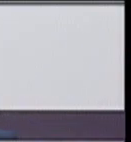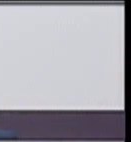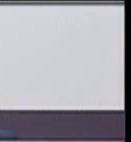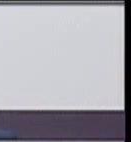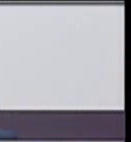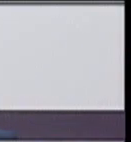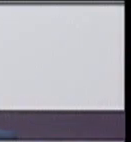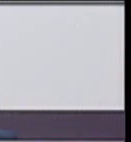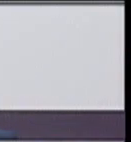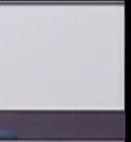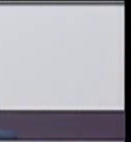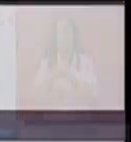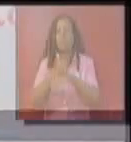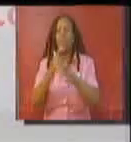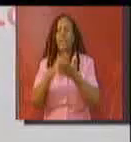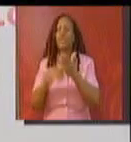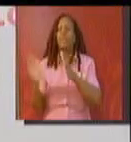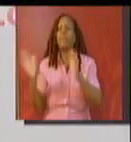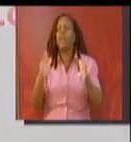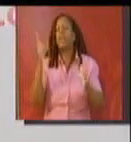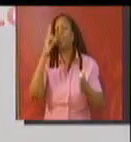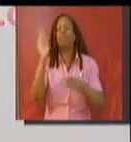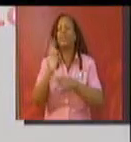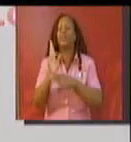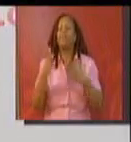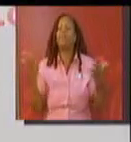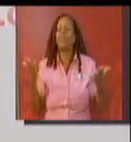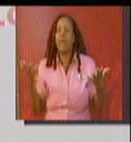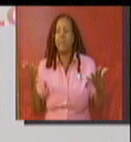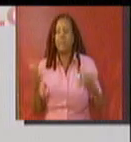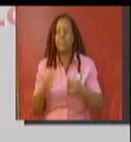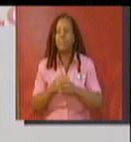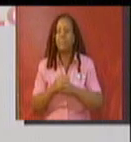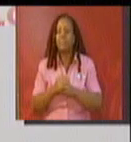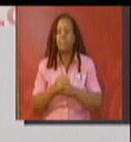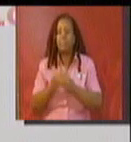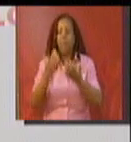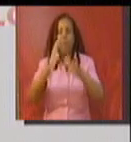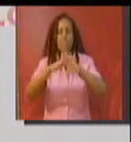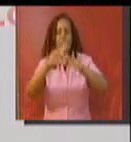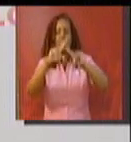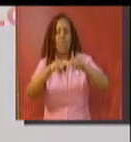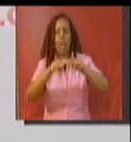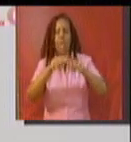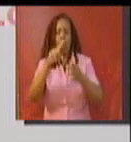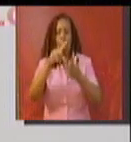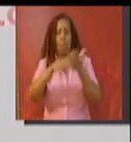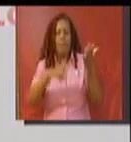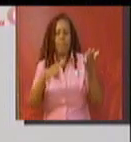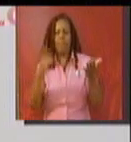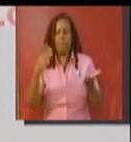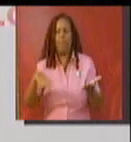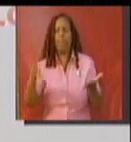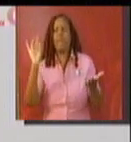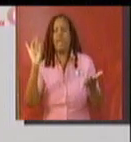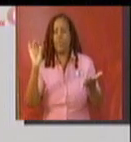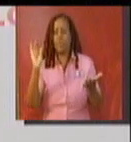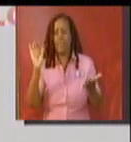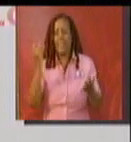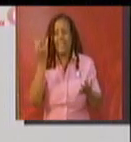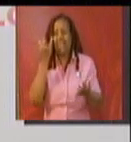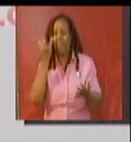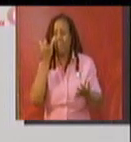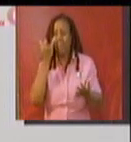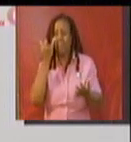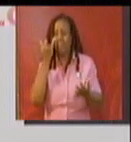are distributed. It really depends on what we find in terms of validation. If it is, as the manufacturer has said, very good